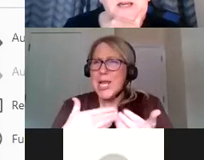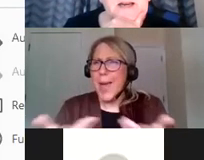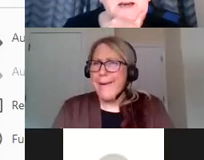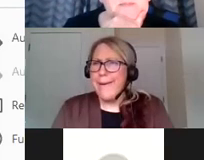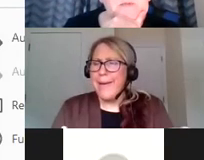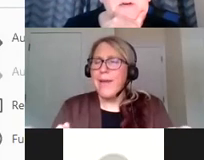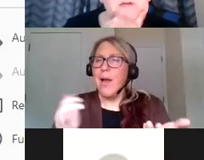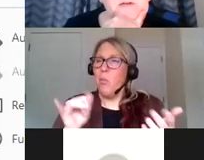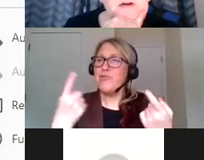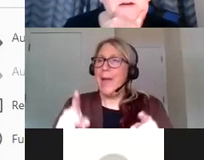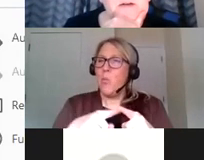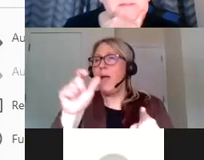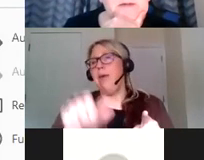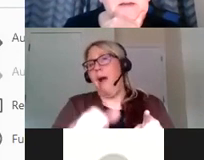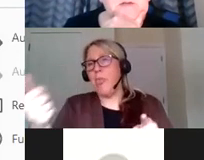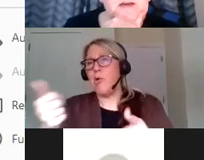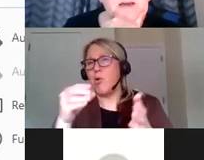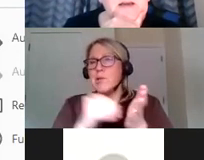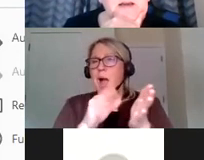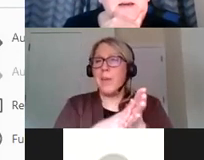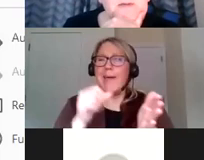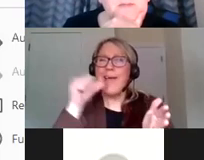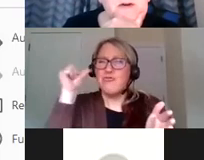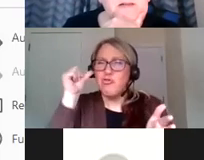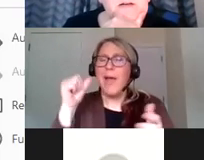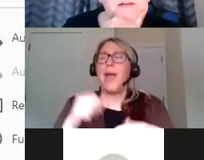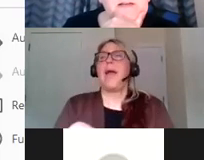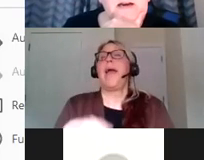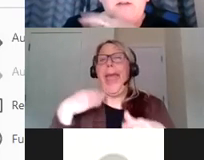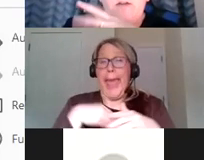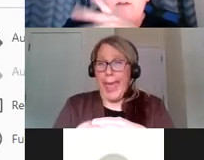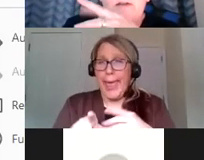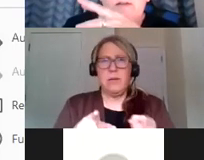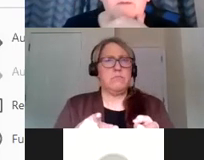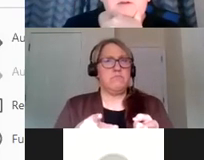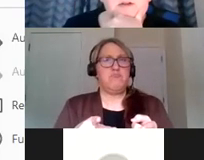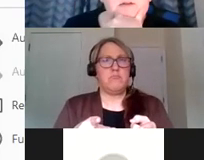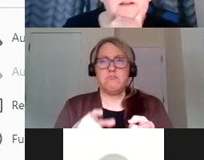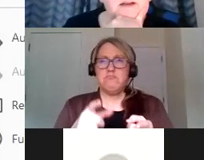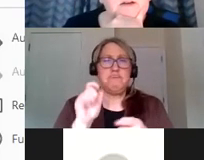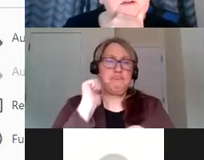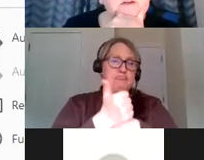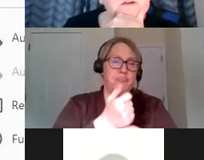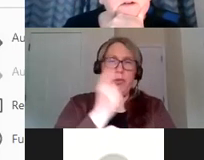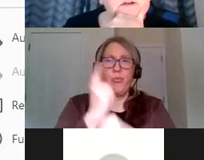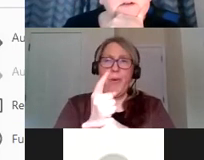which is what I had happen with another document yesterday. And when I went in there and did that, it just established the correct